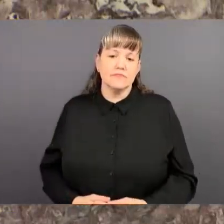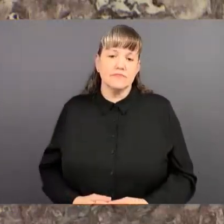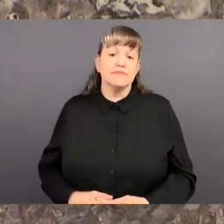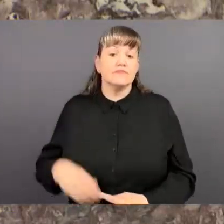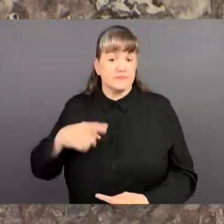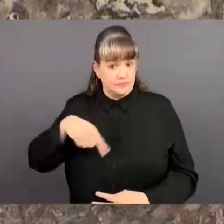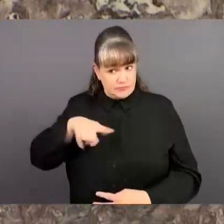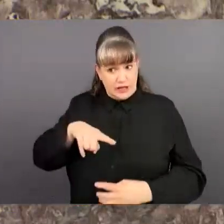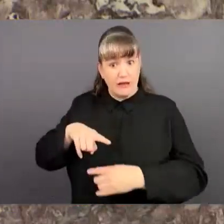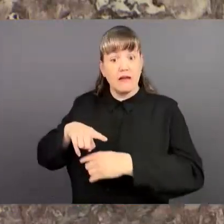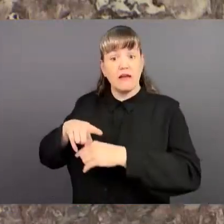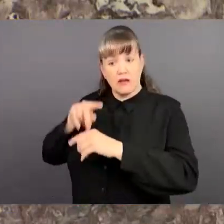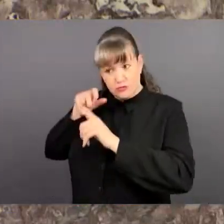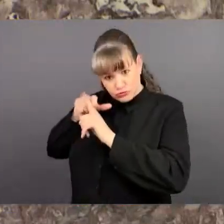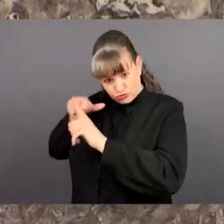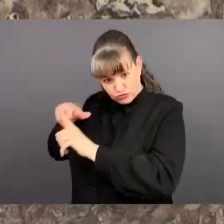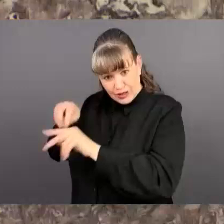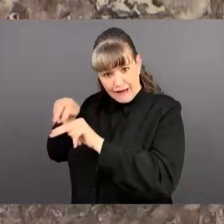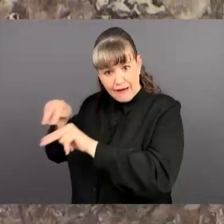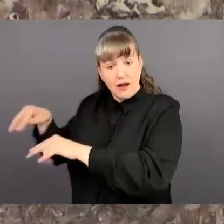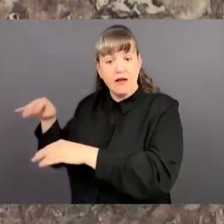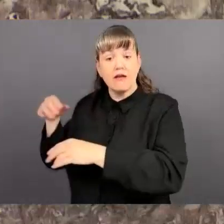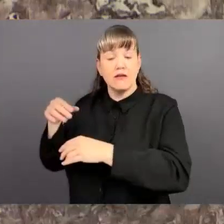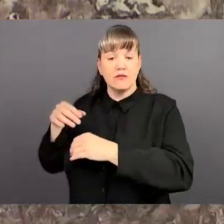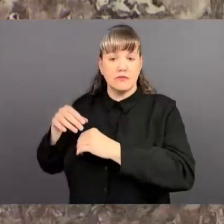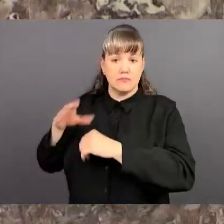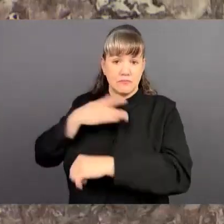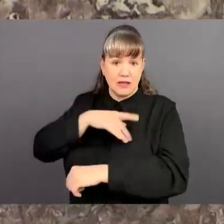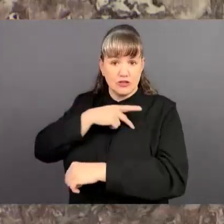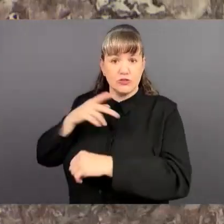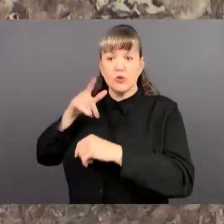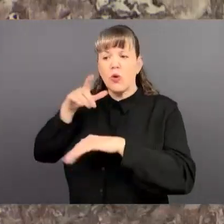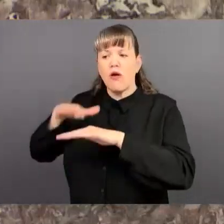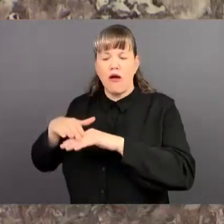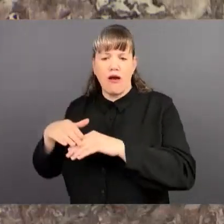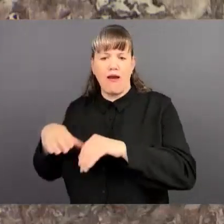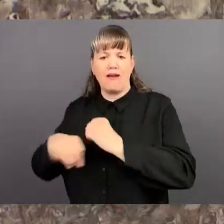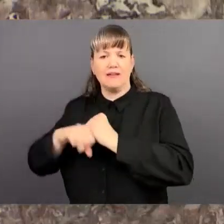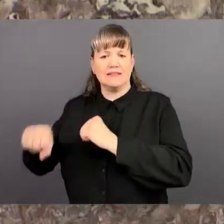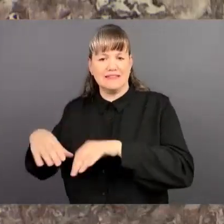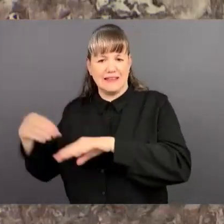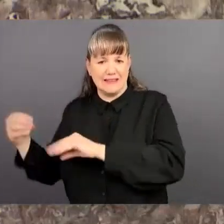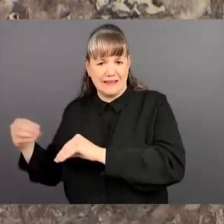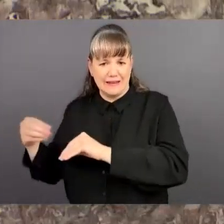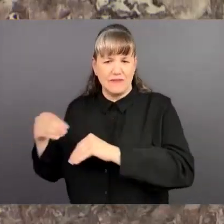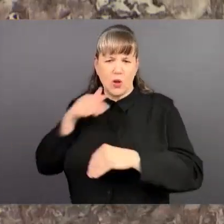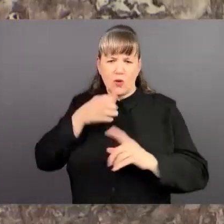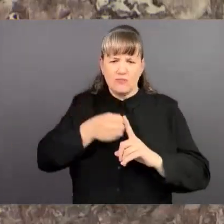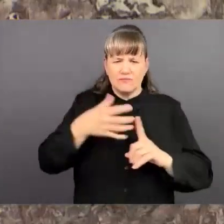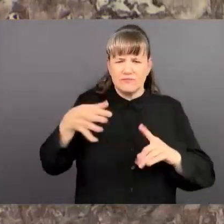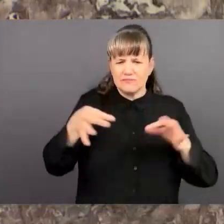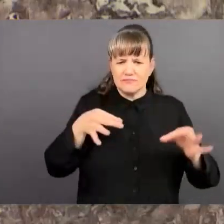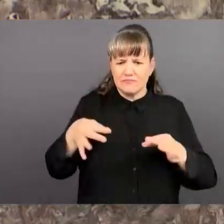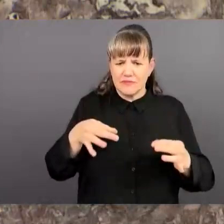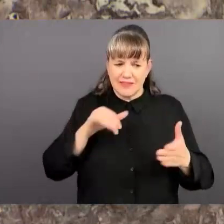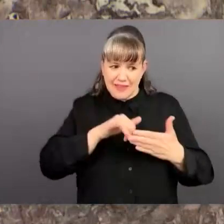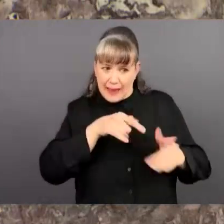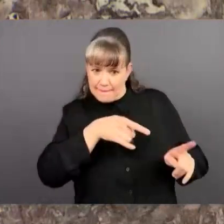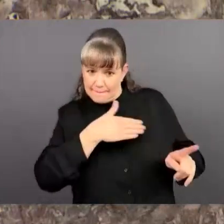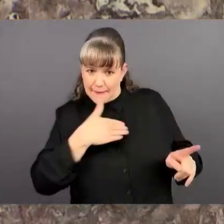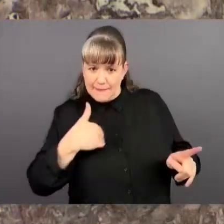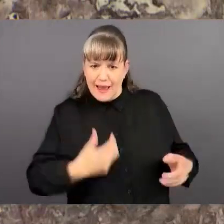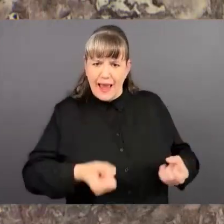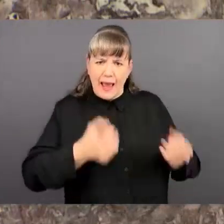extended leave, and I would be happy to tell the member more about exactly how many there are, and for how long, and when they